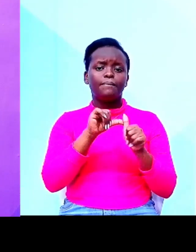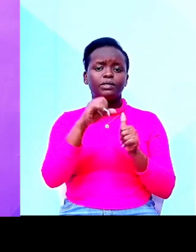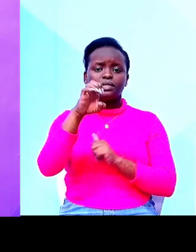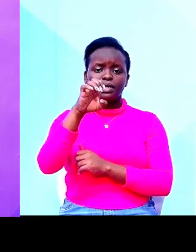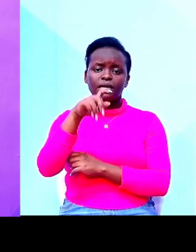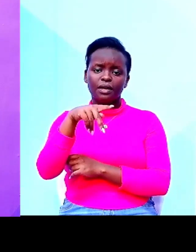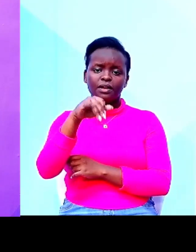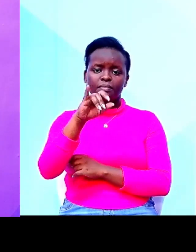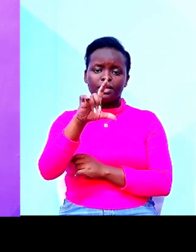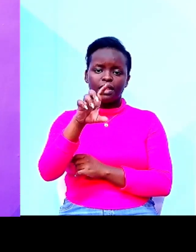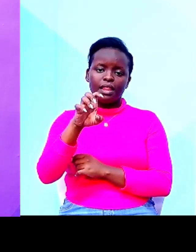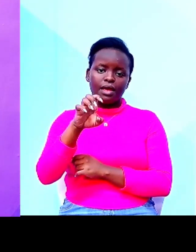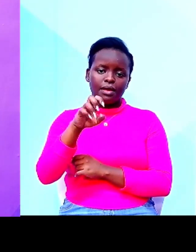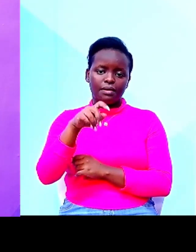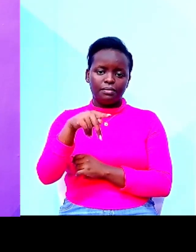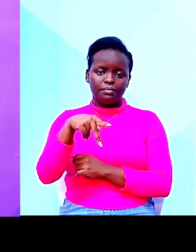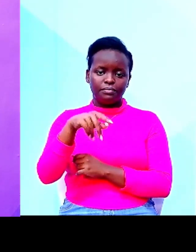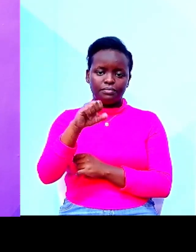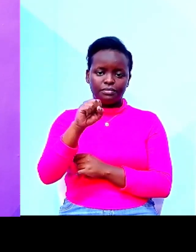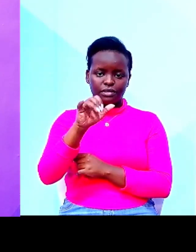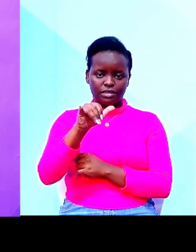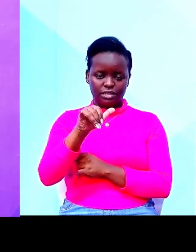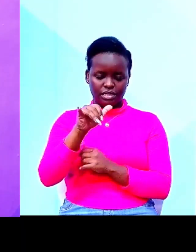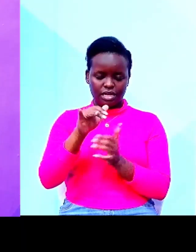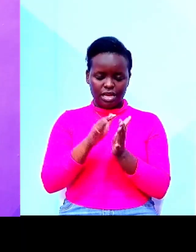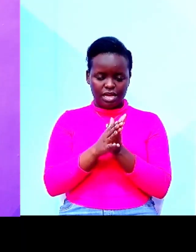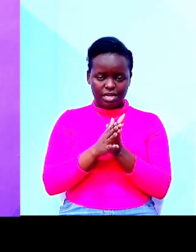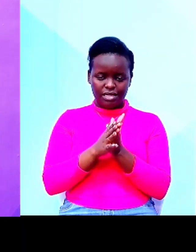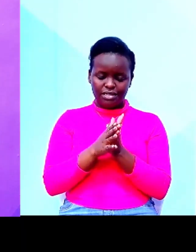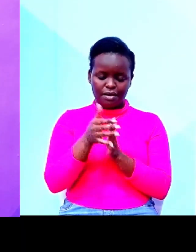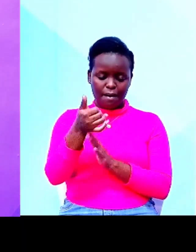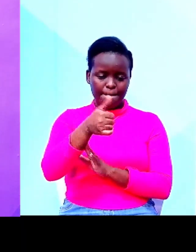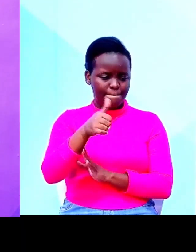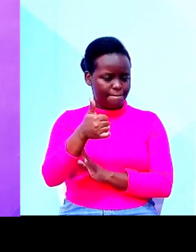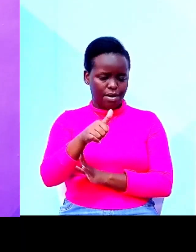epilepsy, and I'm still in that